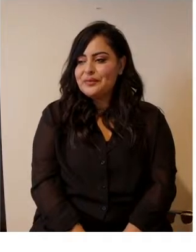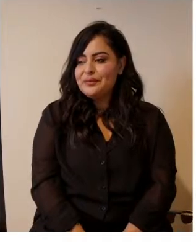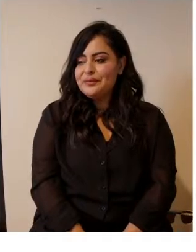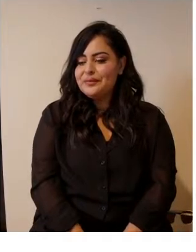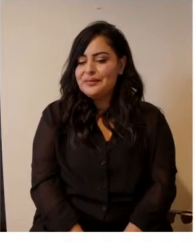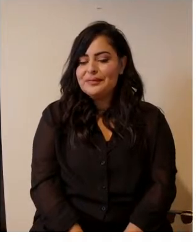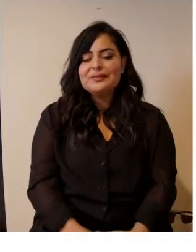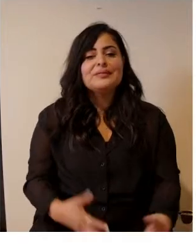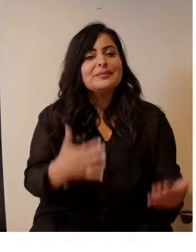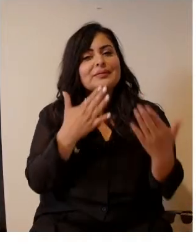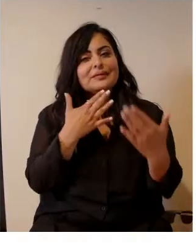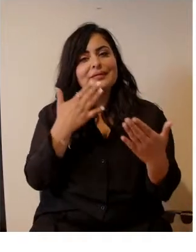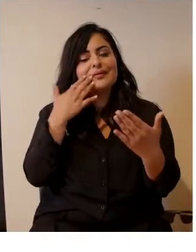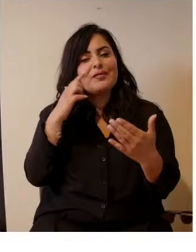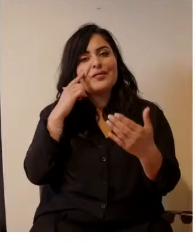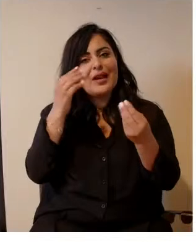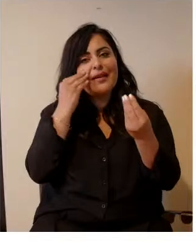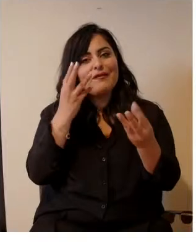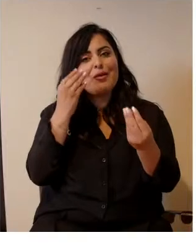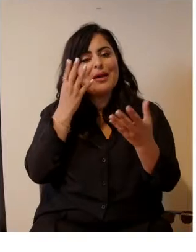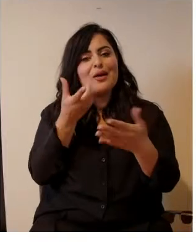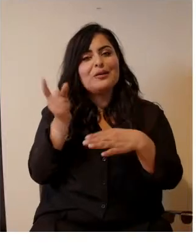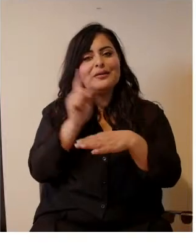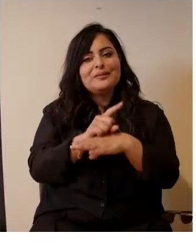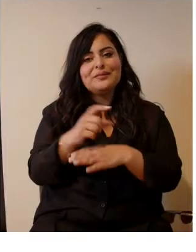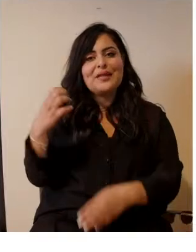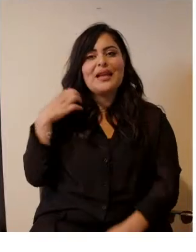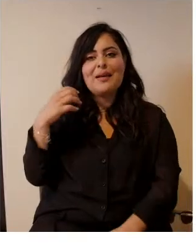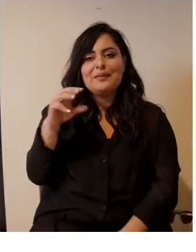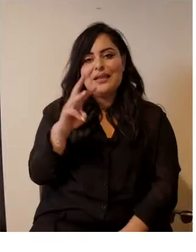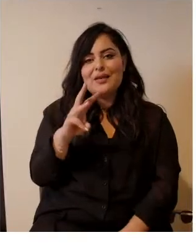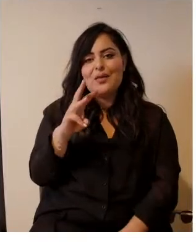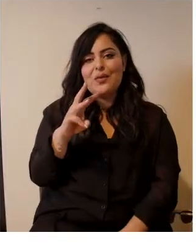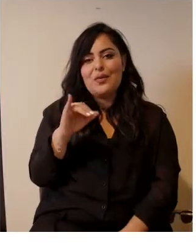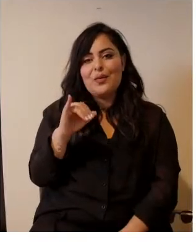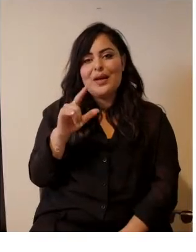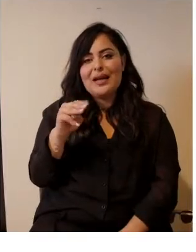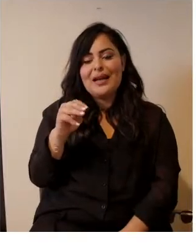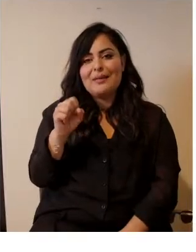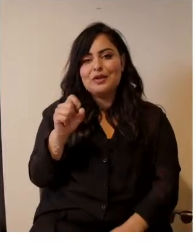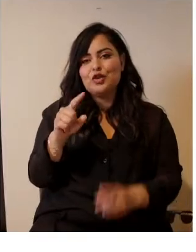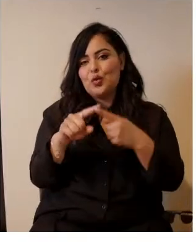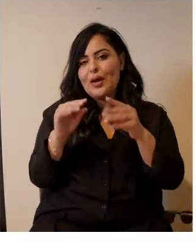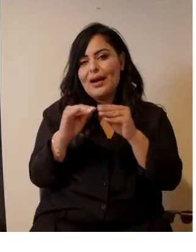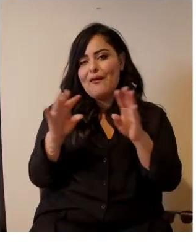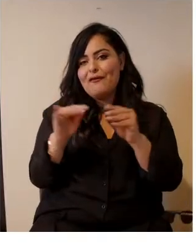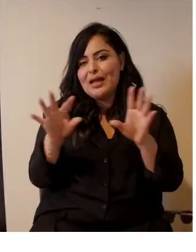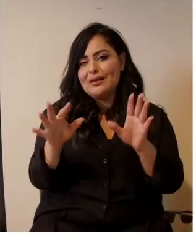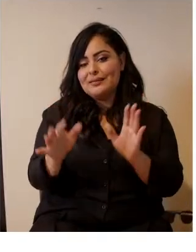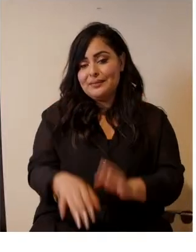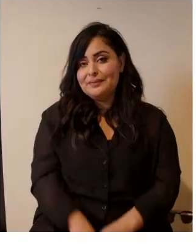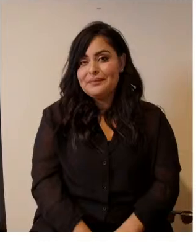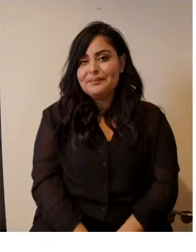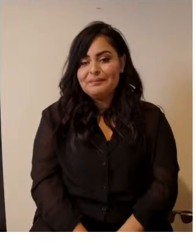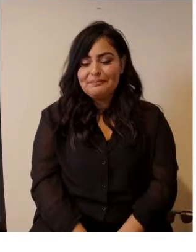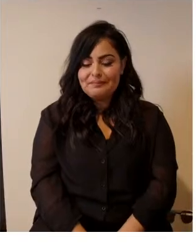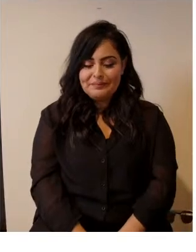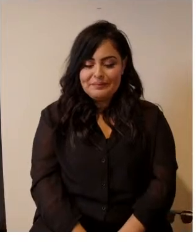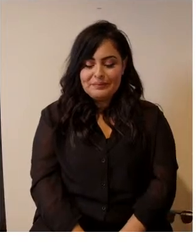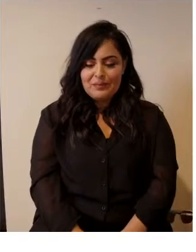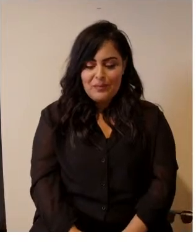Thank you guys for that information. I'm going to bring back up Captain Williams again, who has some clarifications that he'd like to get out.